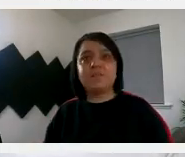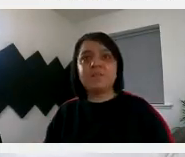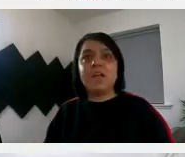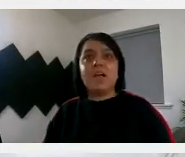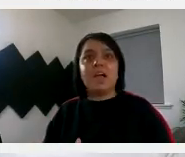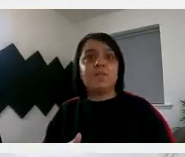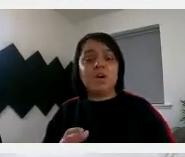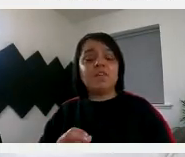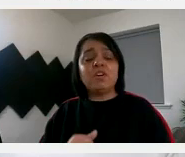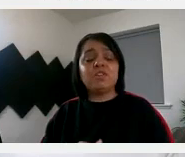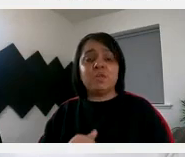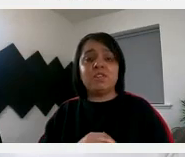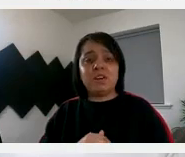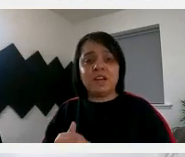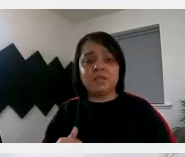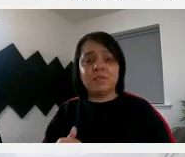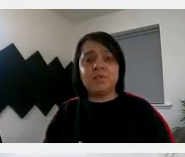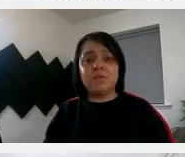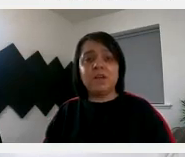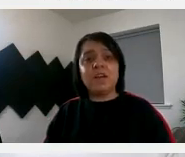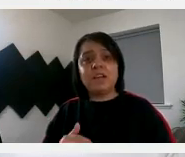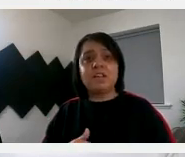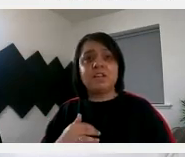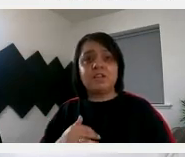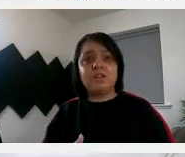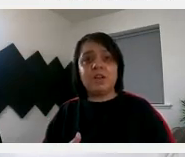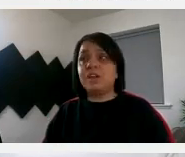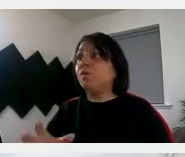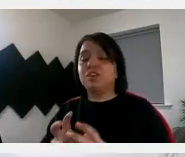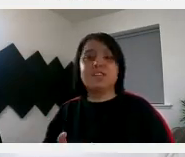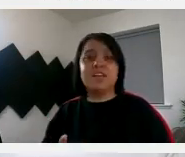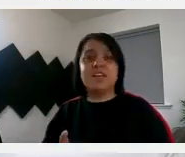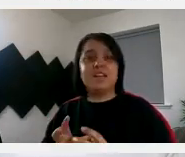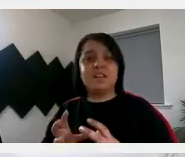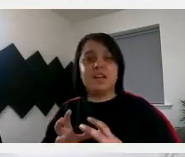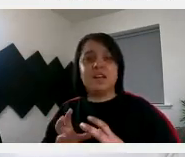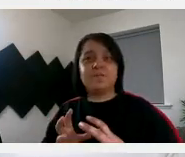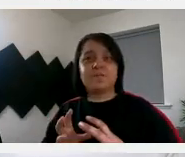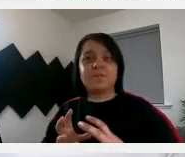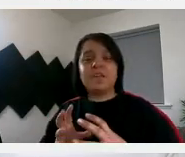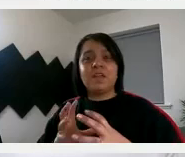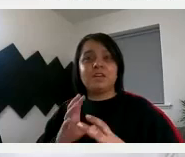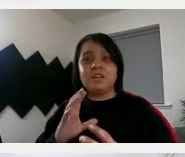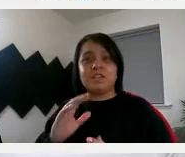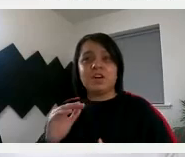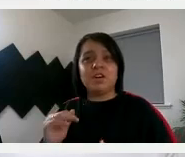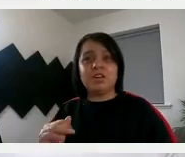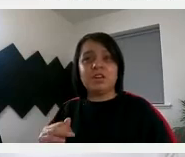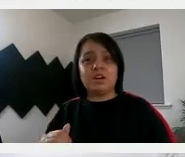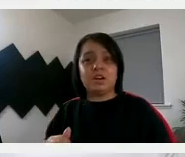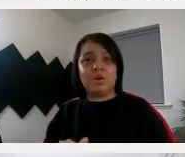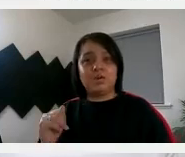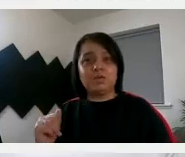everybody. Over 125,000 people in the UK, or shall I say in either